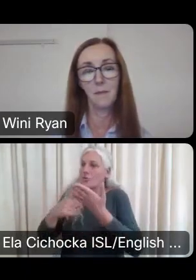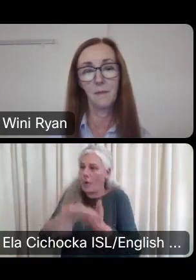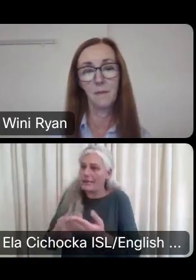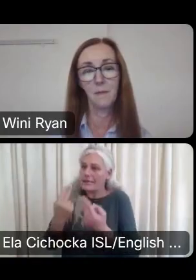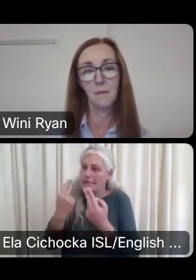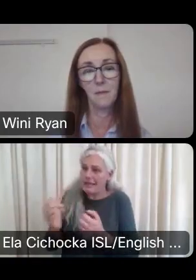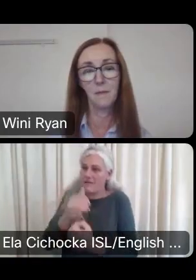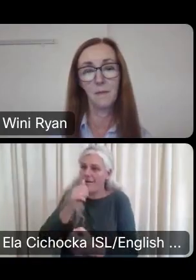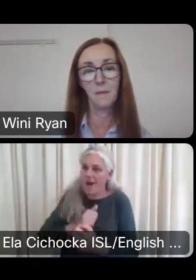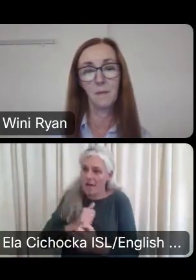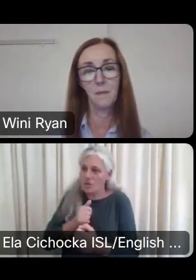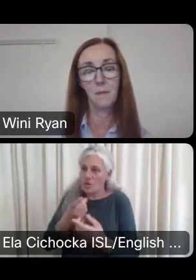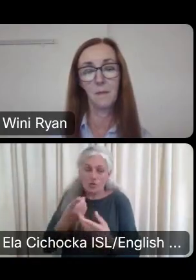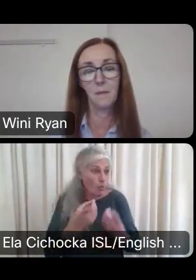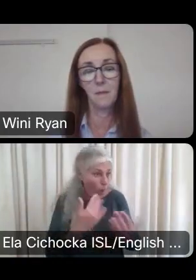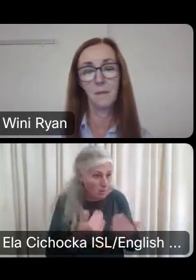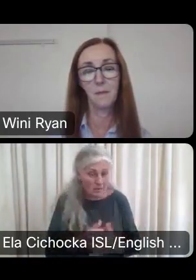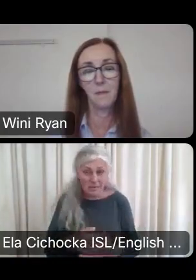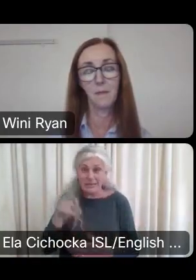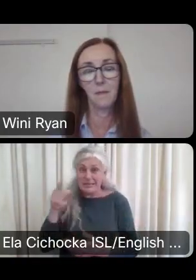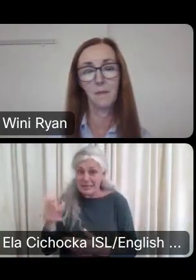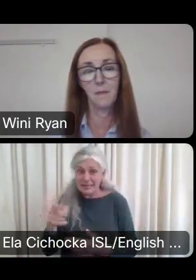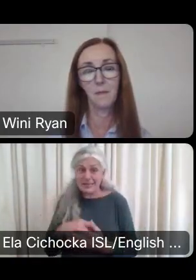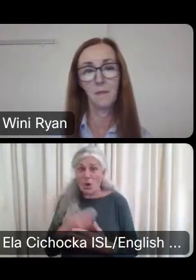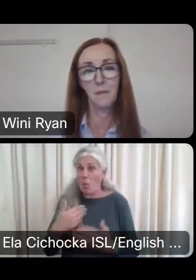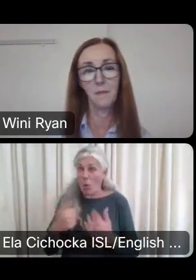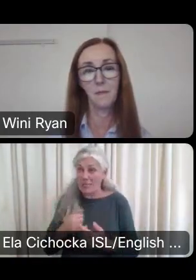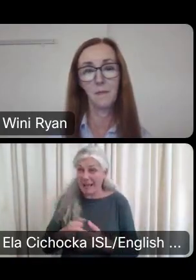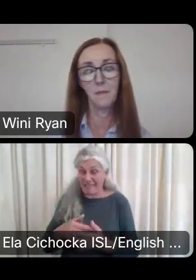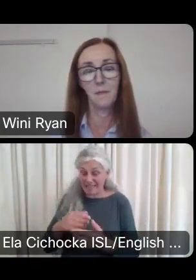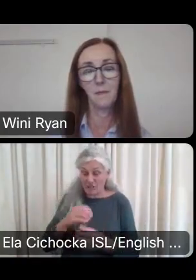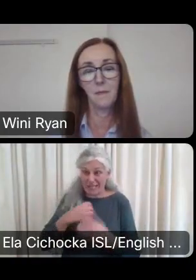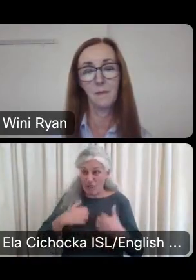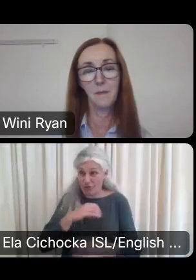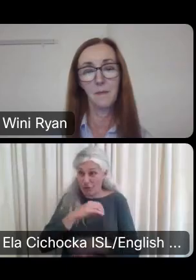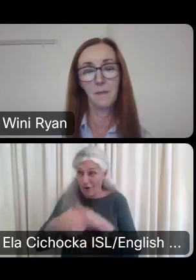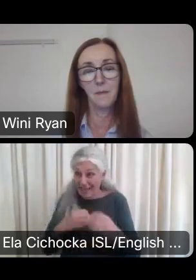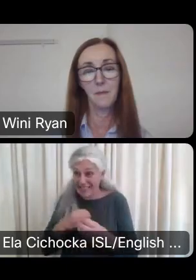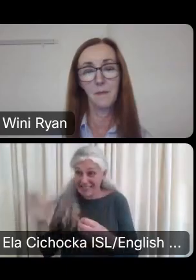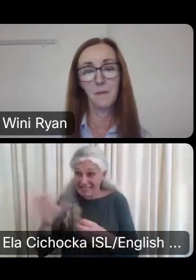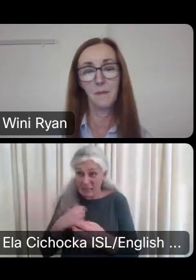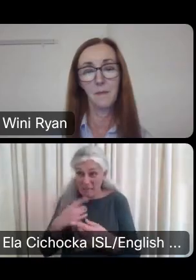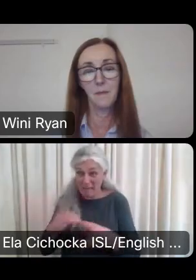We're supposed to help our people, starting with our stockholders, Bob. Who's helping them out, huh?